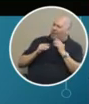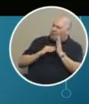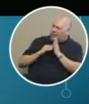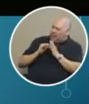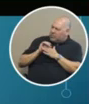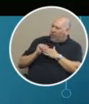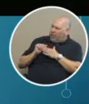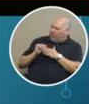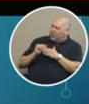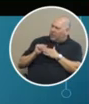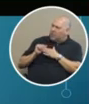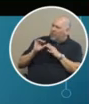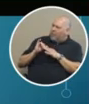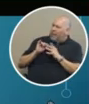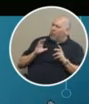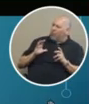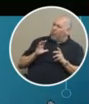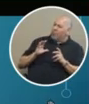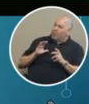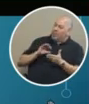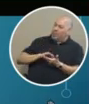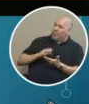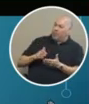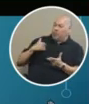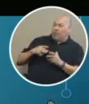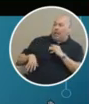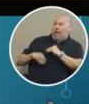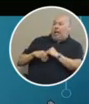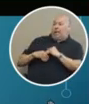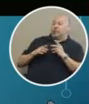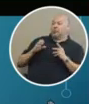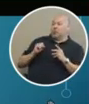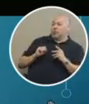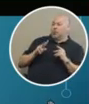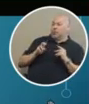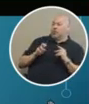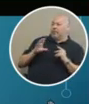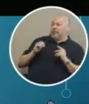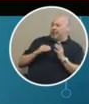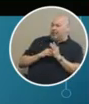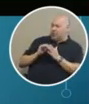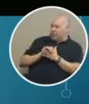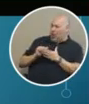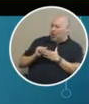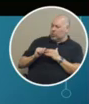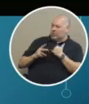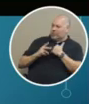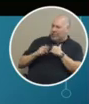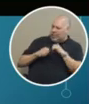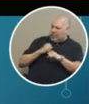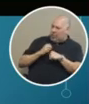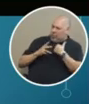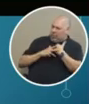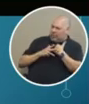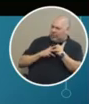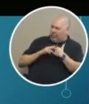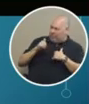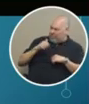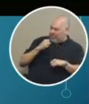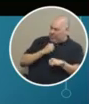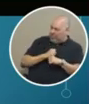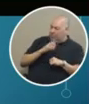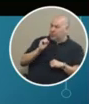million. And so that's going to be pretty substantial going forward for them. So it's about 250,000 a year in savings over the next 10 years.